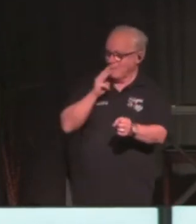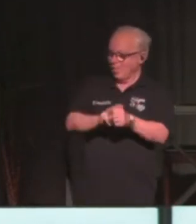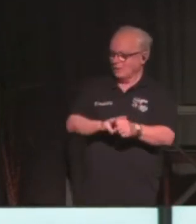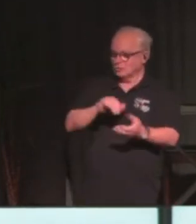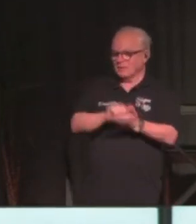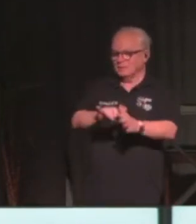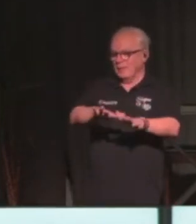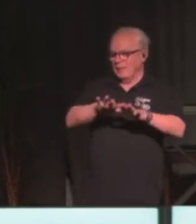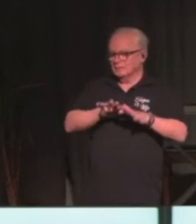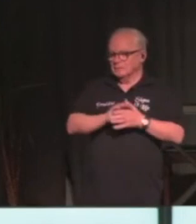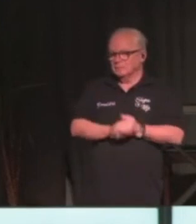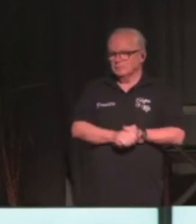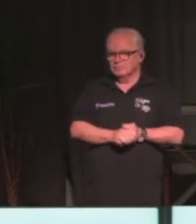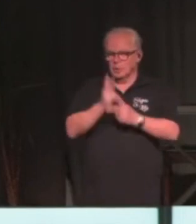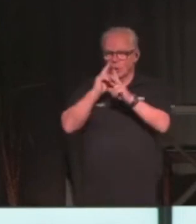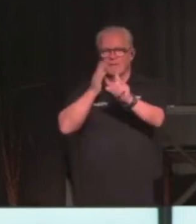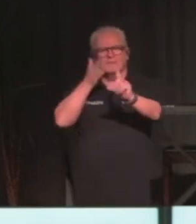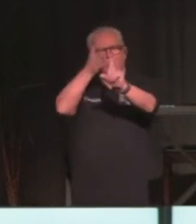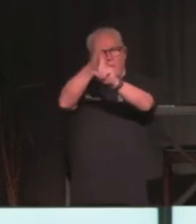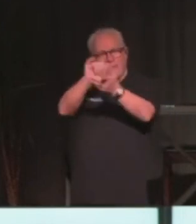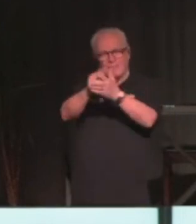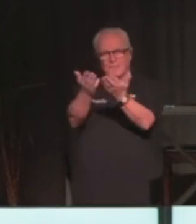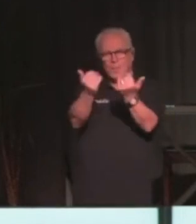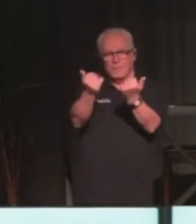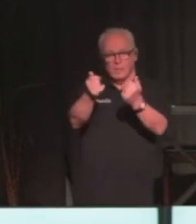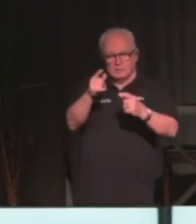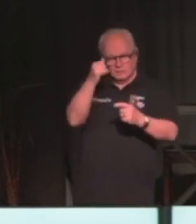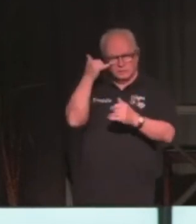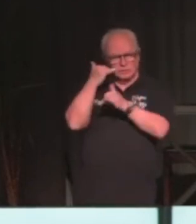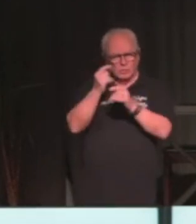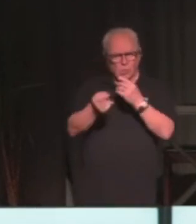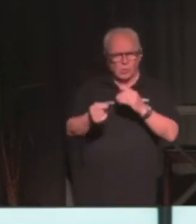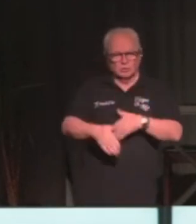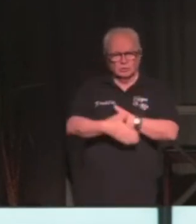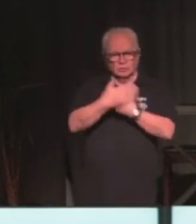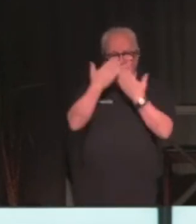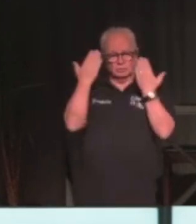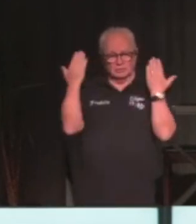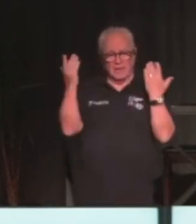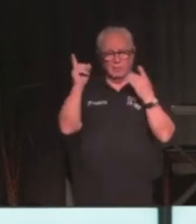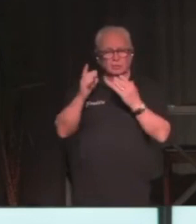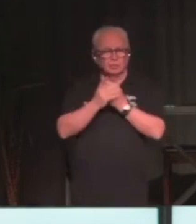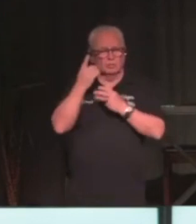really grateful for that, and looking forward to more what God has for today.